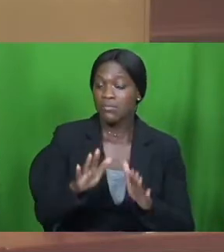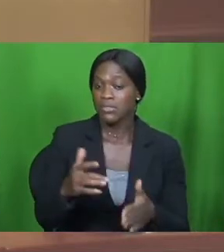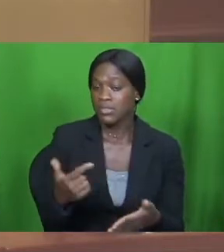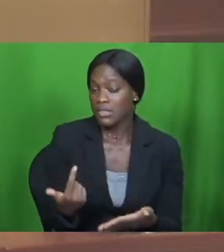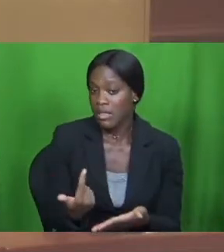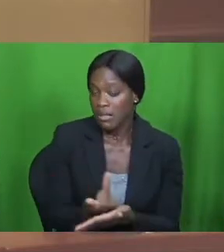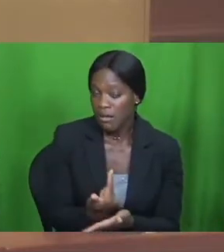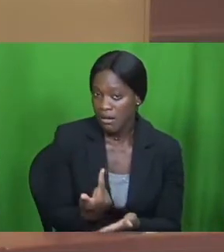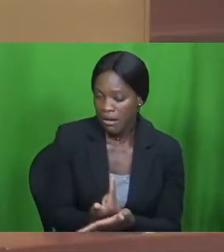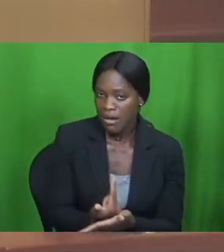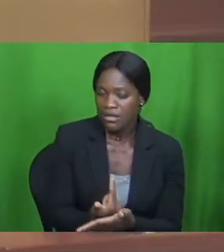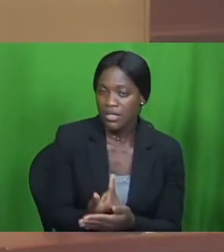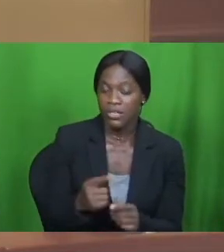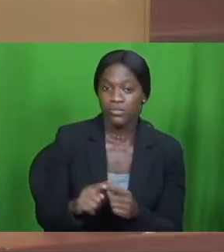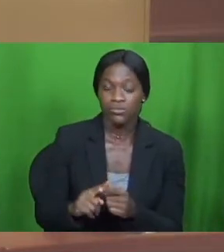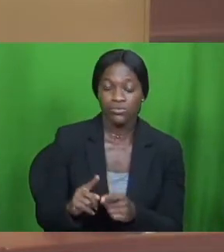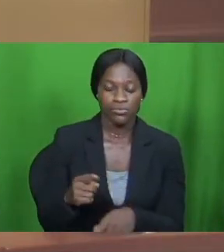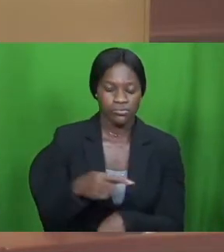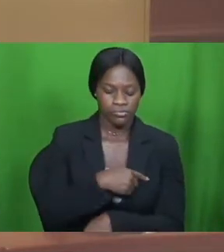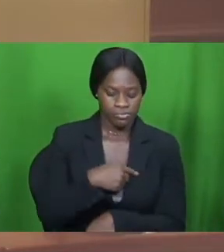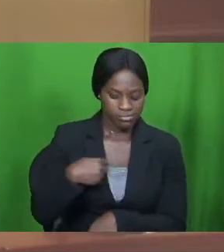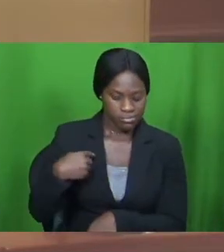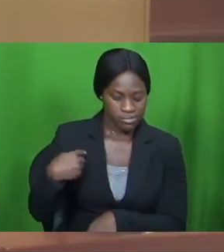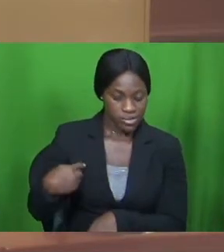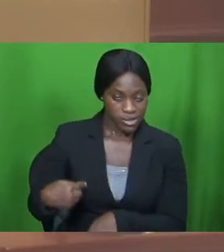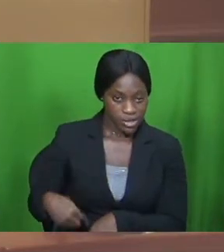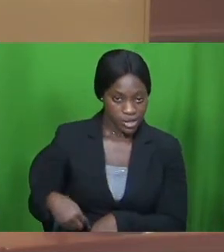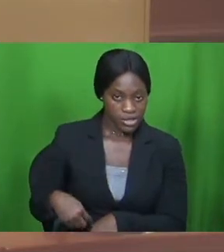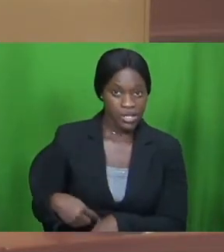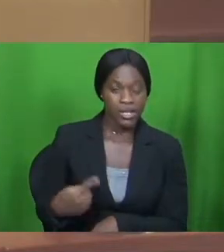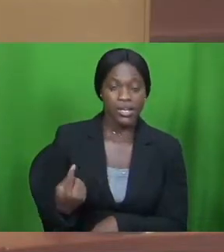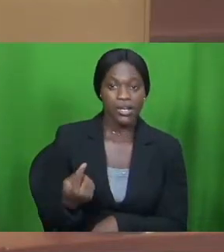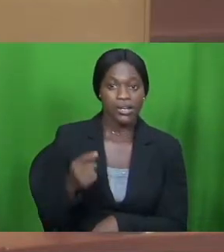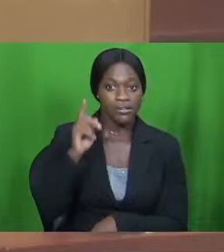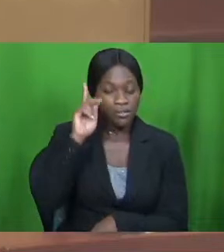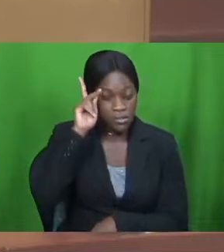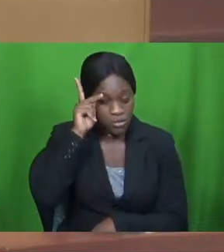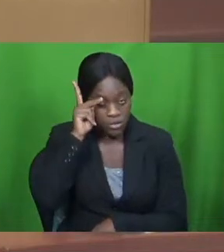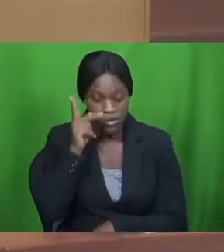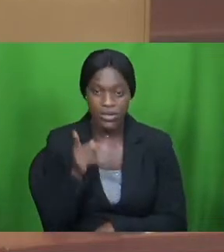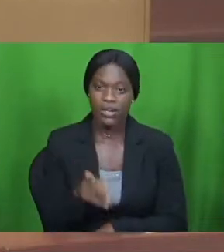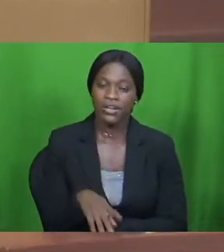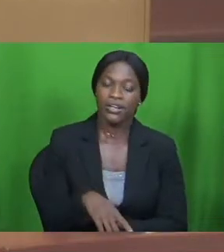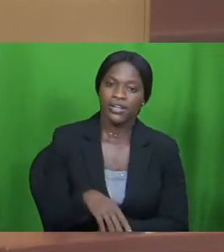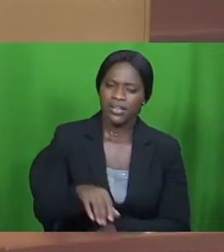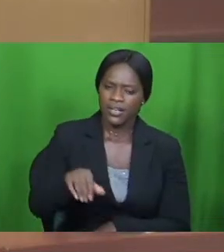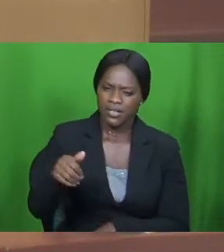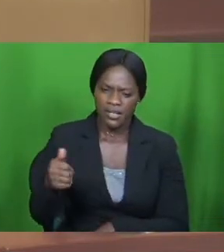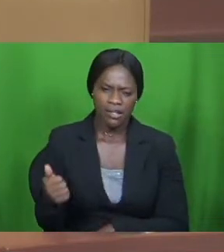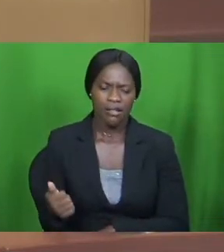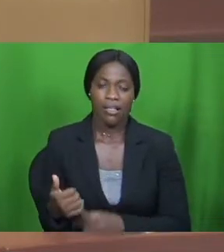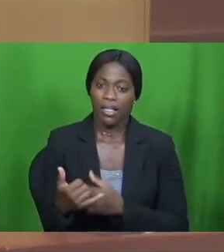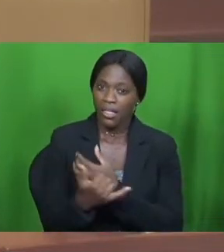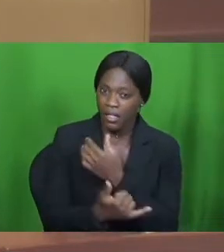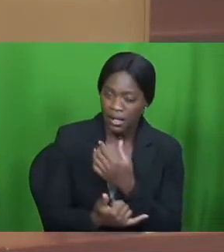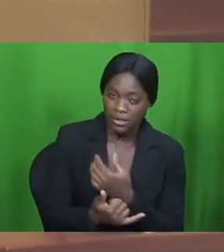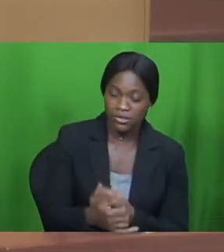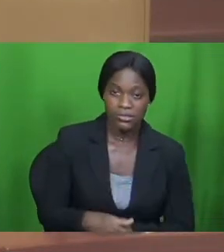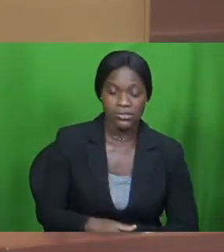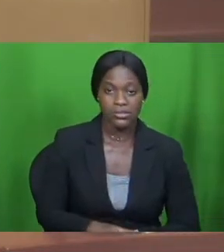to the Republic of China, Cambodia, Vietnam, and the Democratic Republic of Korea. Mr. Speaker,